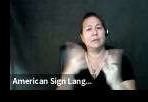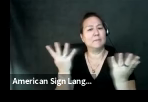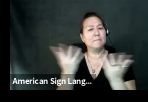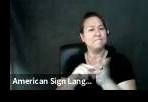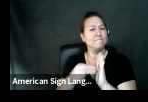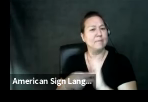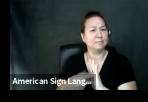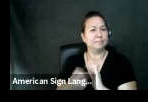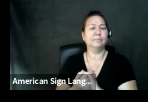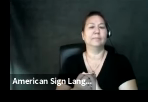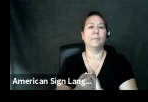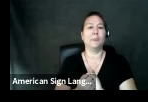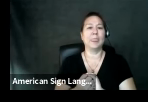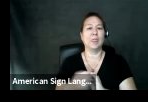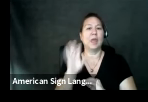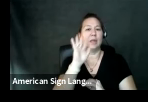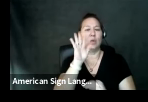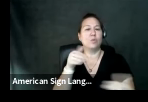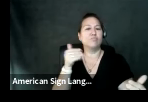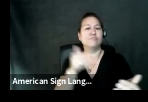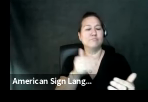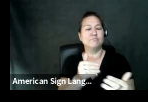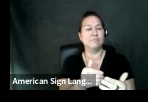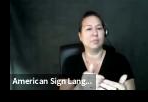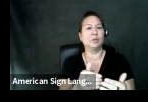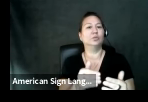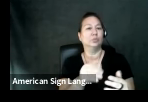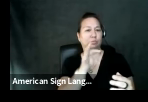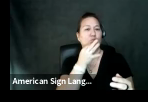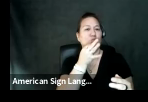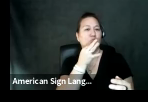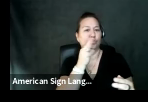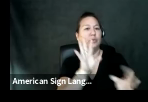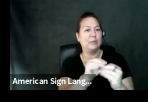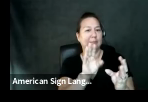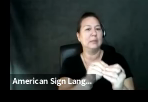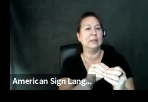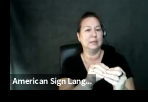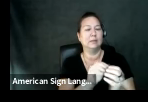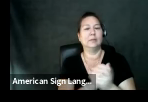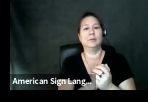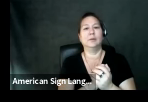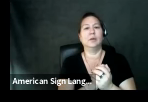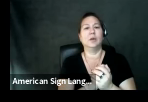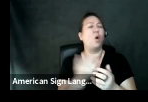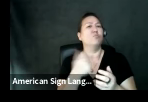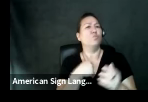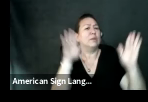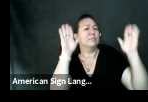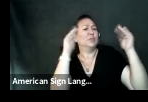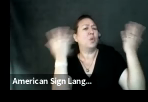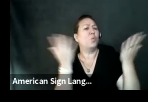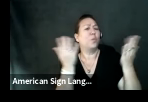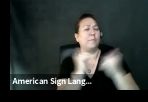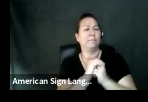up. Maybe it's that initial IEP, or maybe you have a student already on IEP and we're coming up to that annual meeting. What should we expect? So you